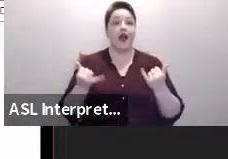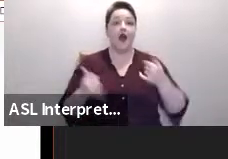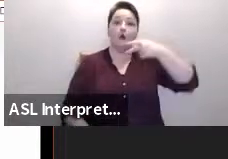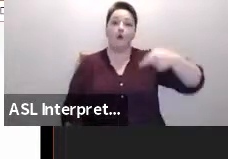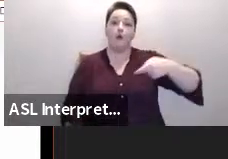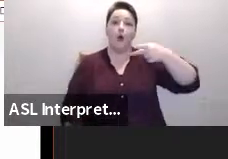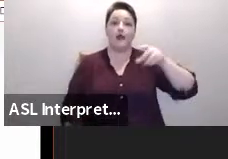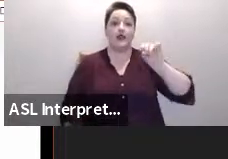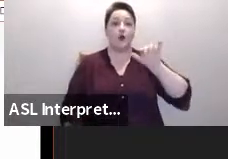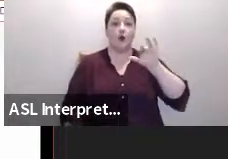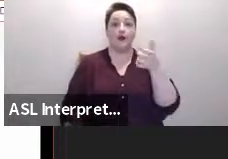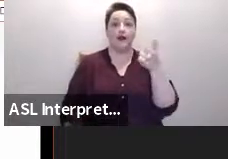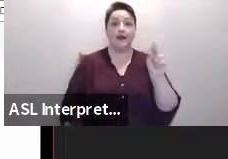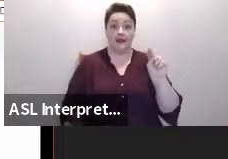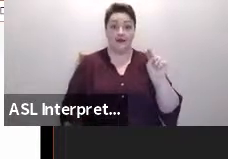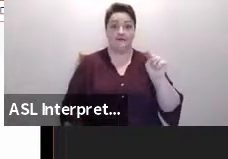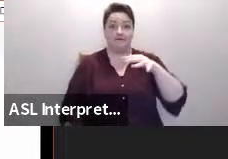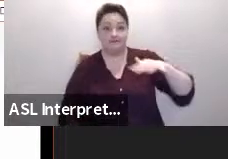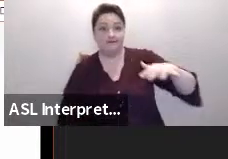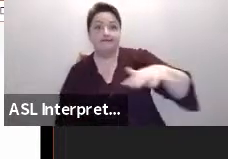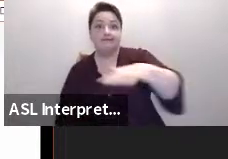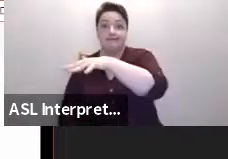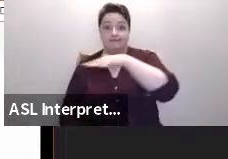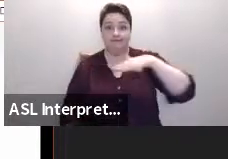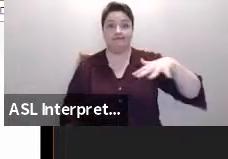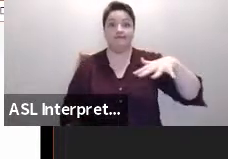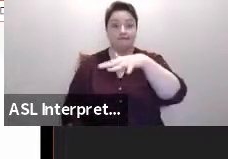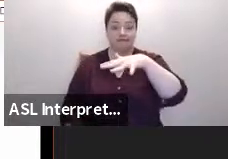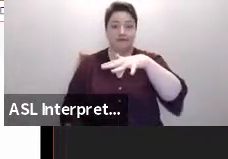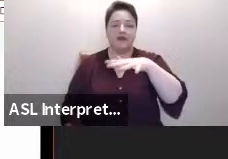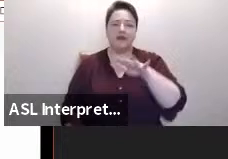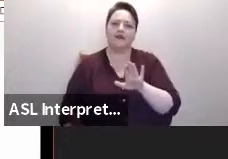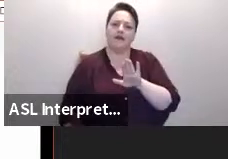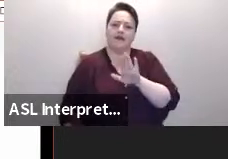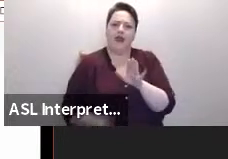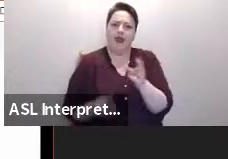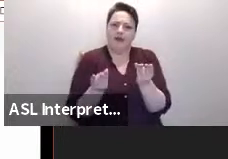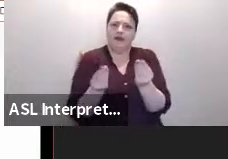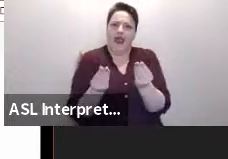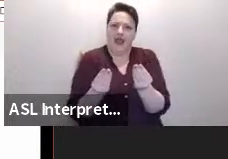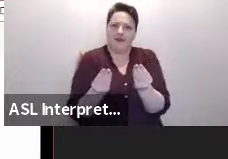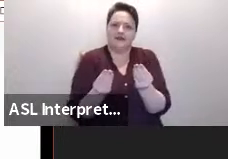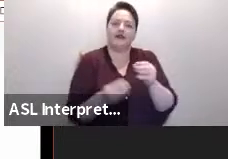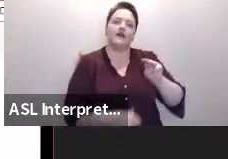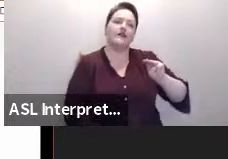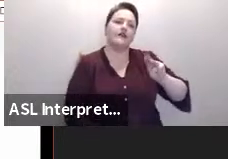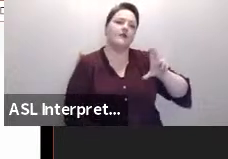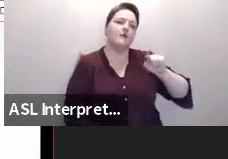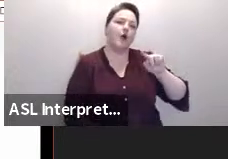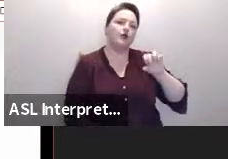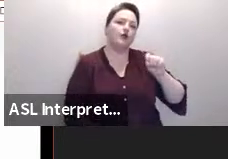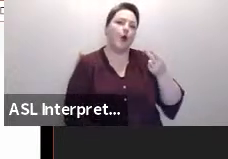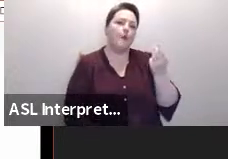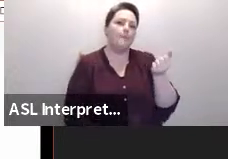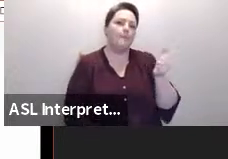Oregon, and Multnomah County are the ancestral lands of the Multnomah,